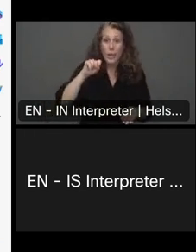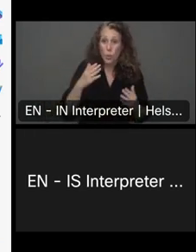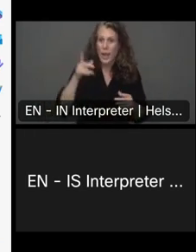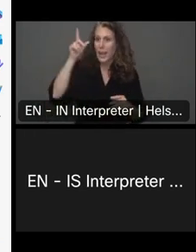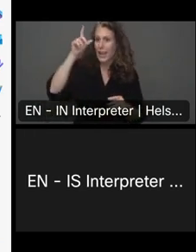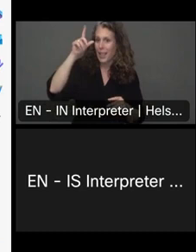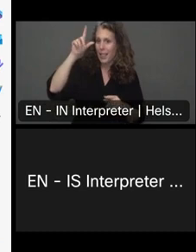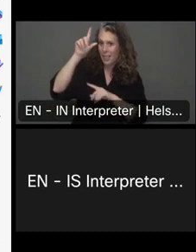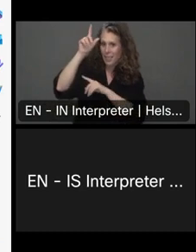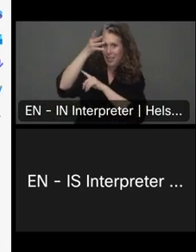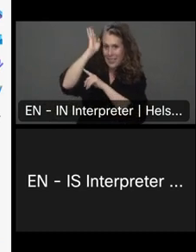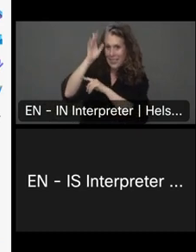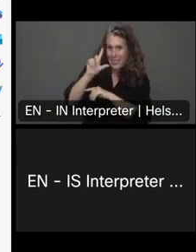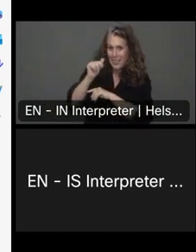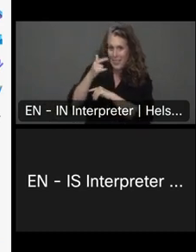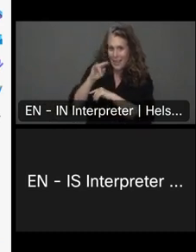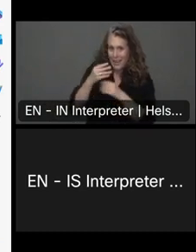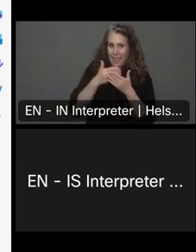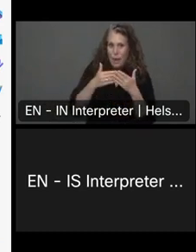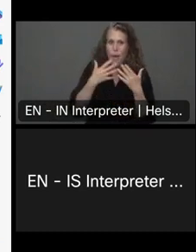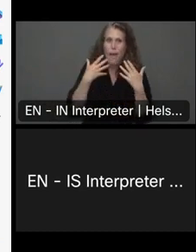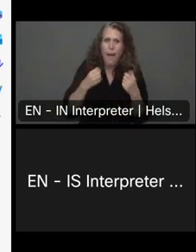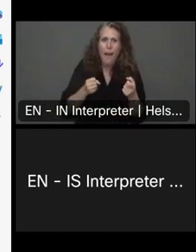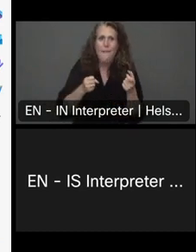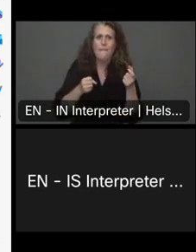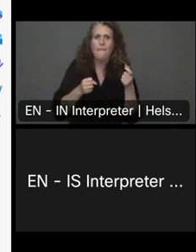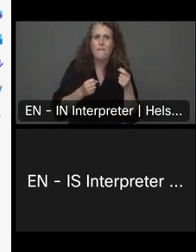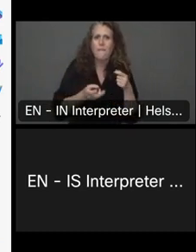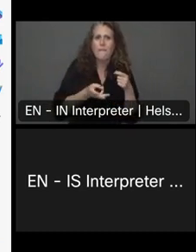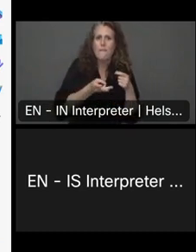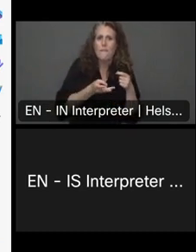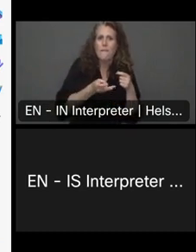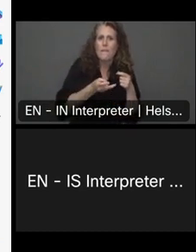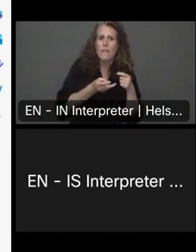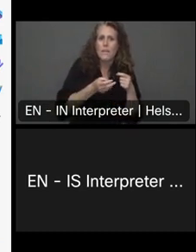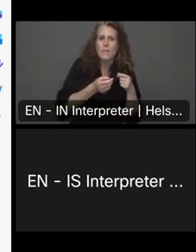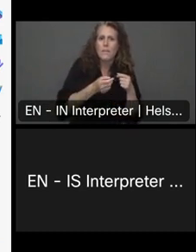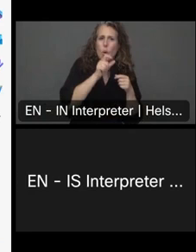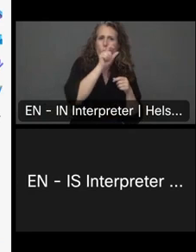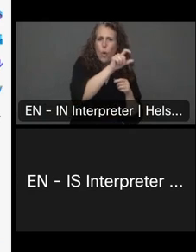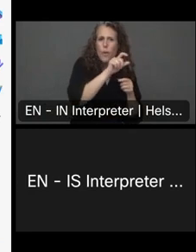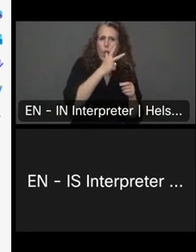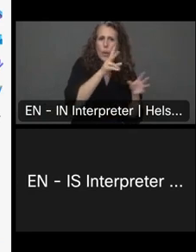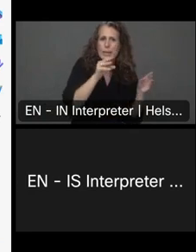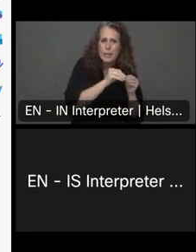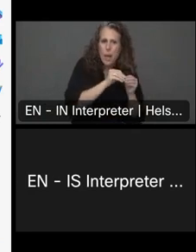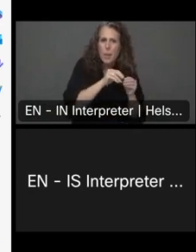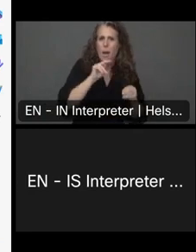for free sum and no, that is nullus, the particular negative has